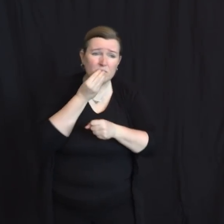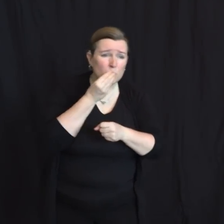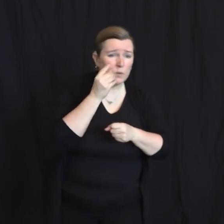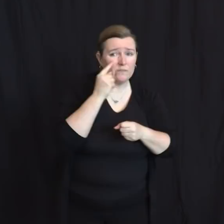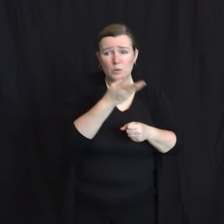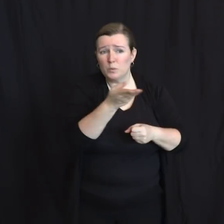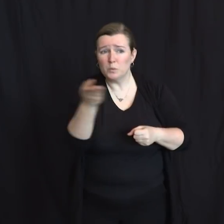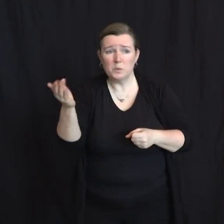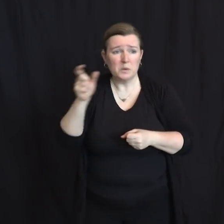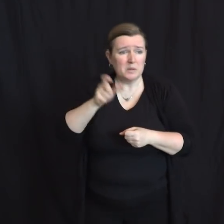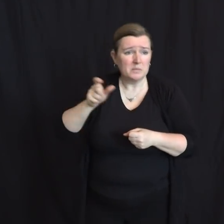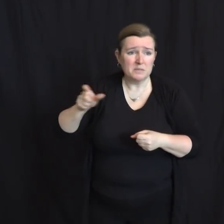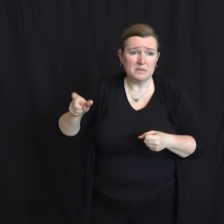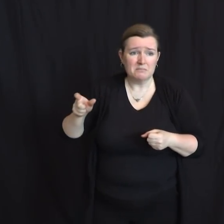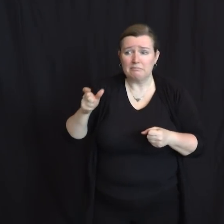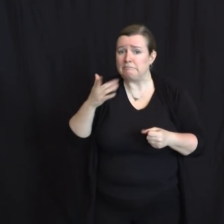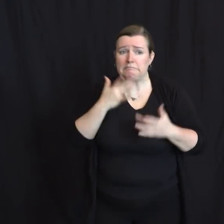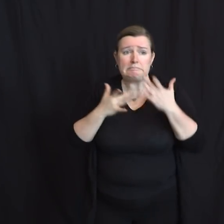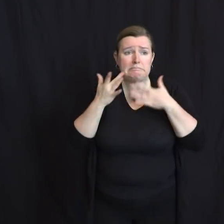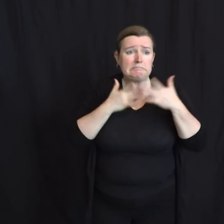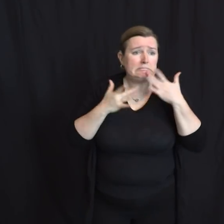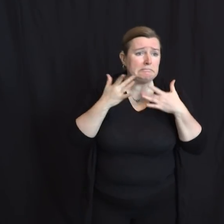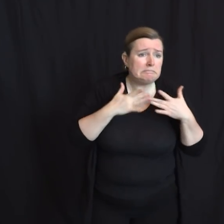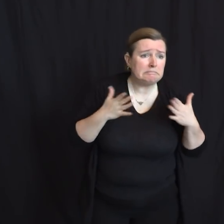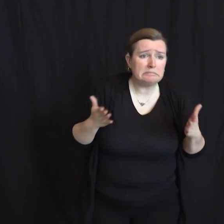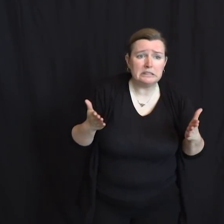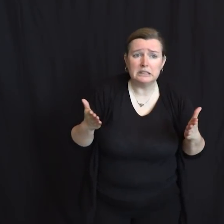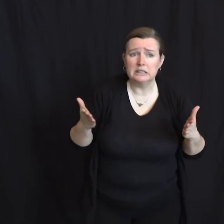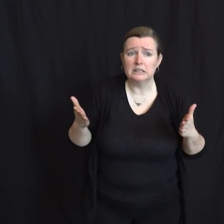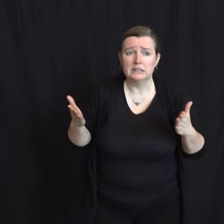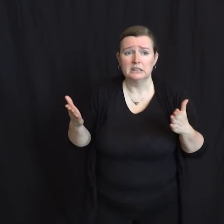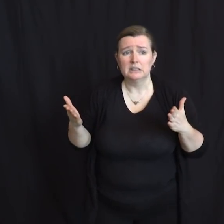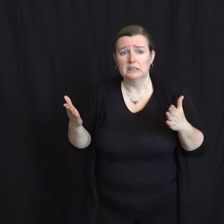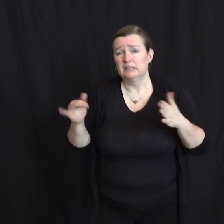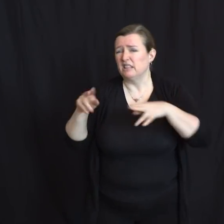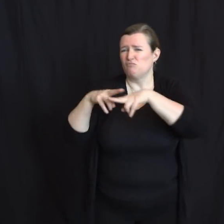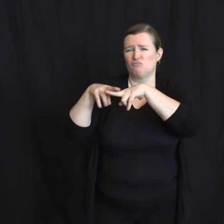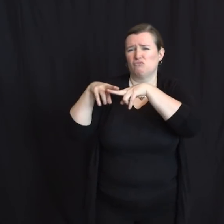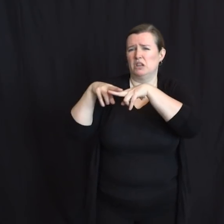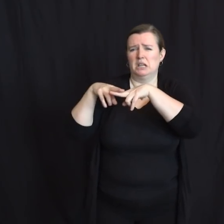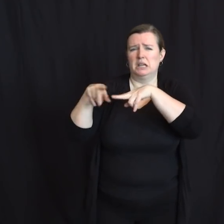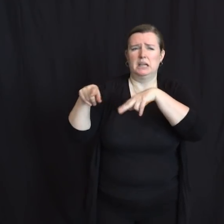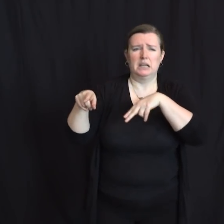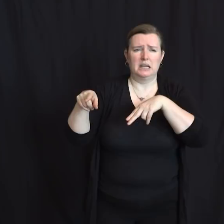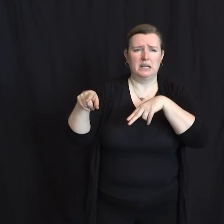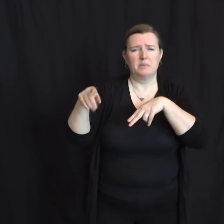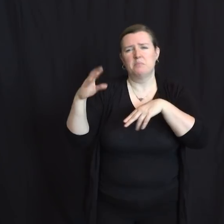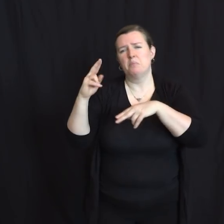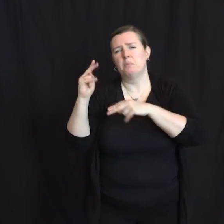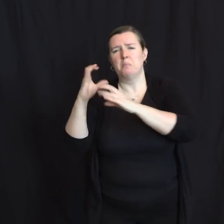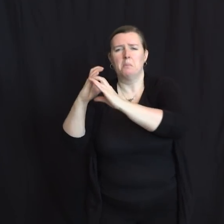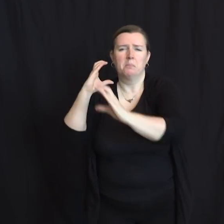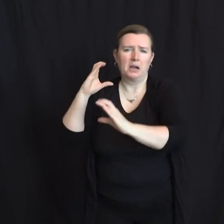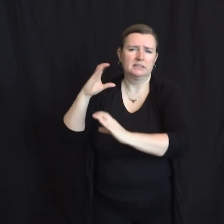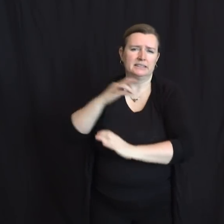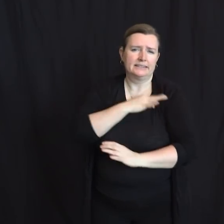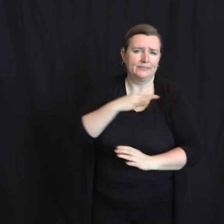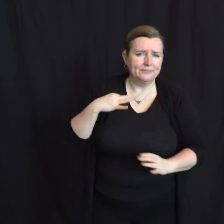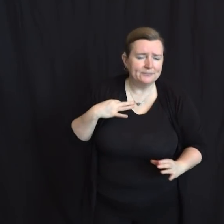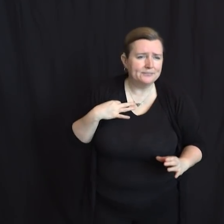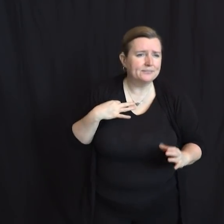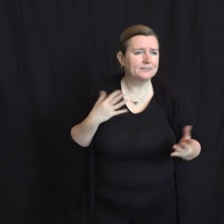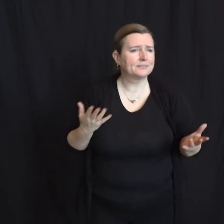have anywhere else to turn, the retail workers, the NJ Transit, bus and rail, the longshoremen, the warehouse,